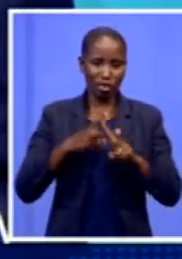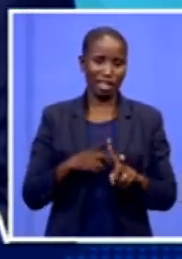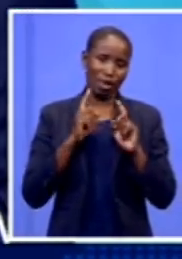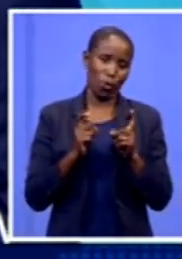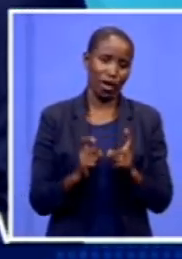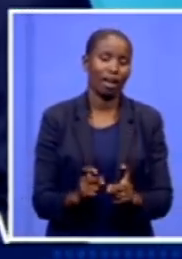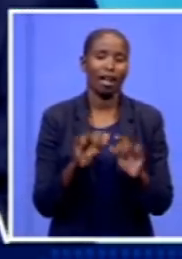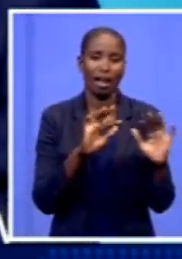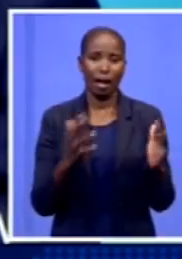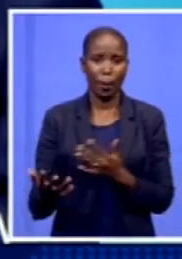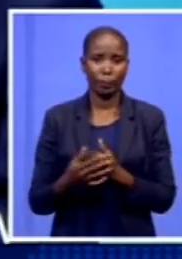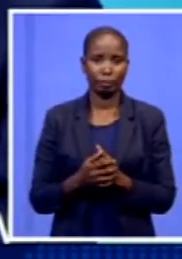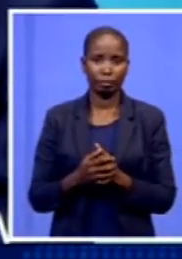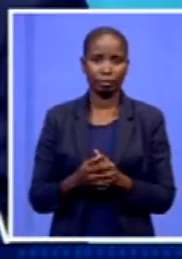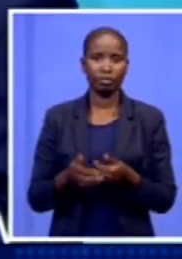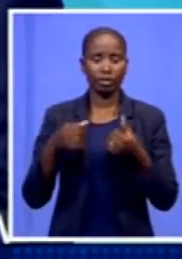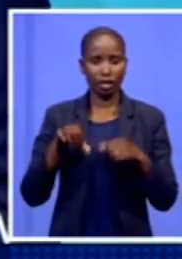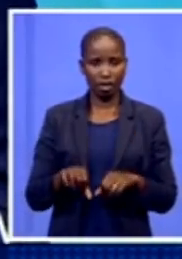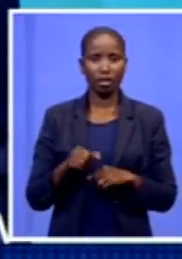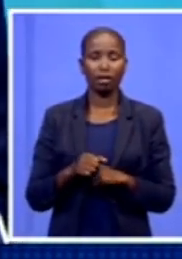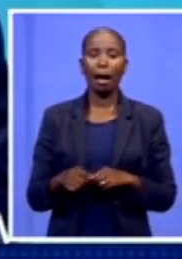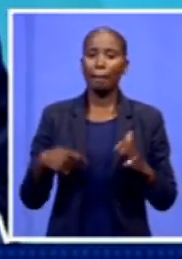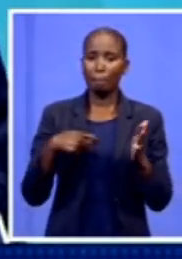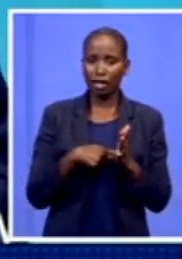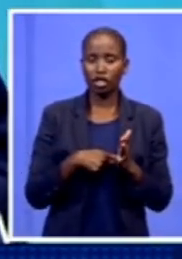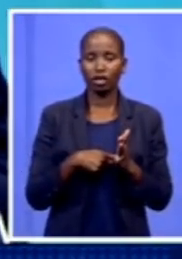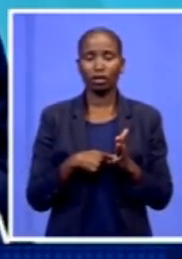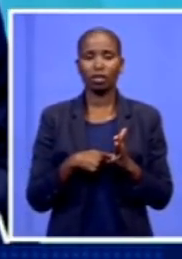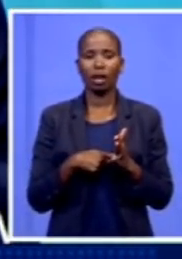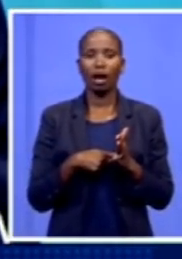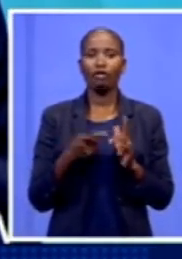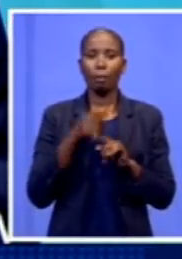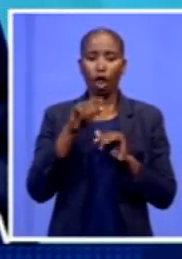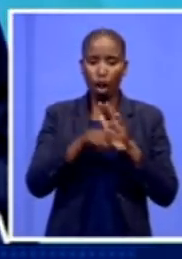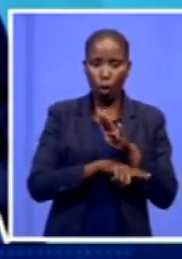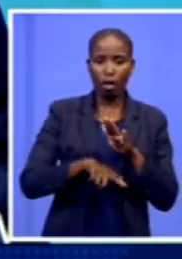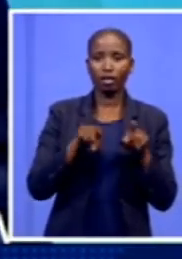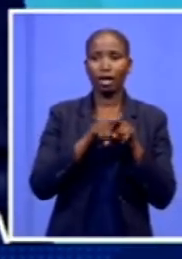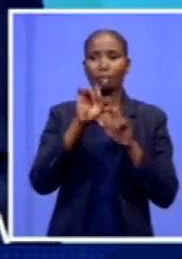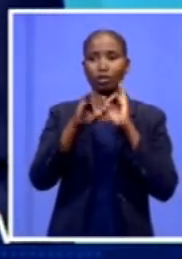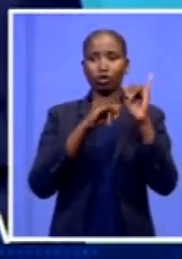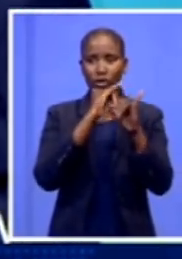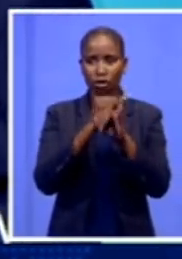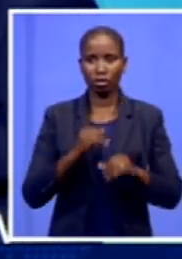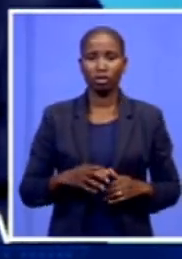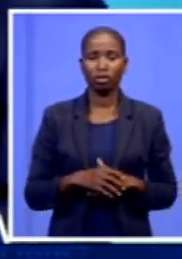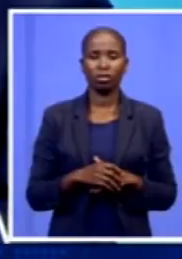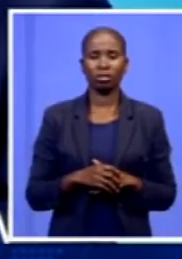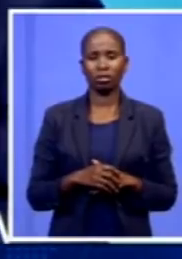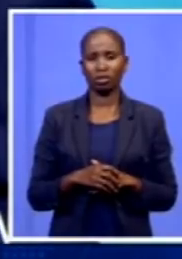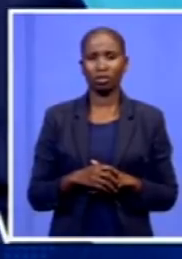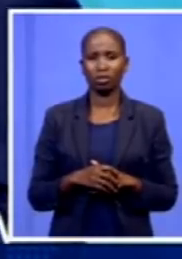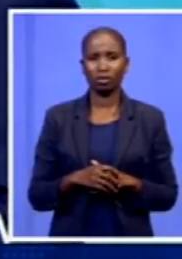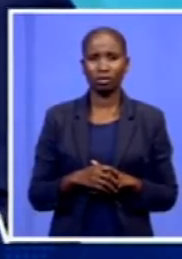purchasing commitment locally but internationally as well. I think that the point raised by President Ramaphosa was